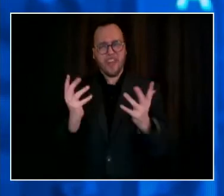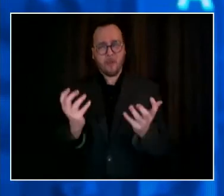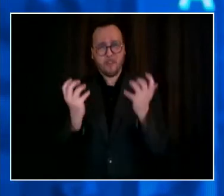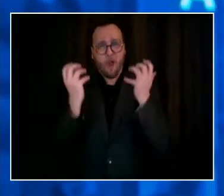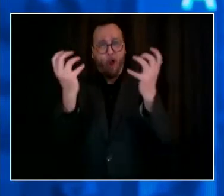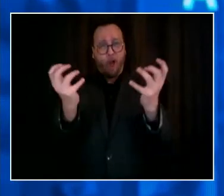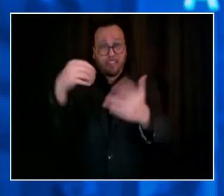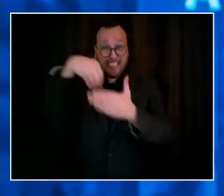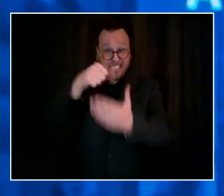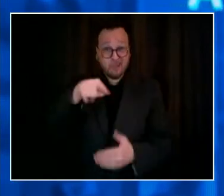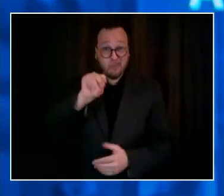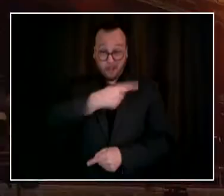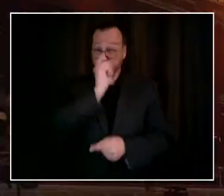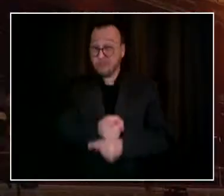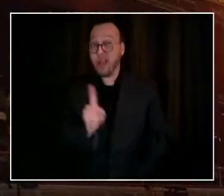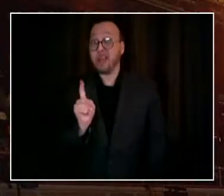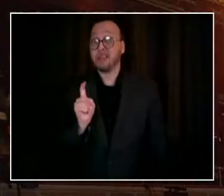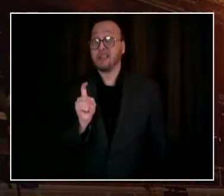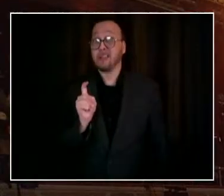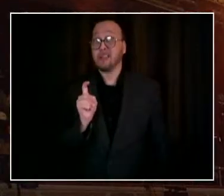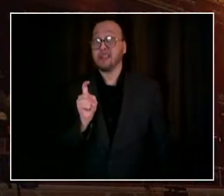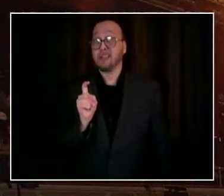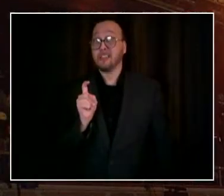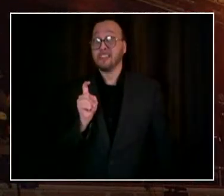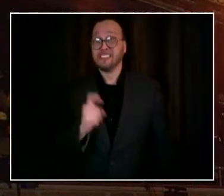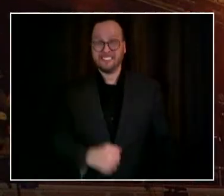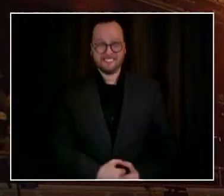audience. Am I right?